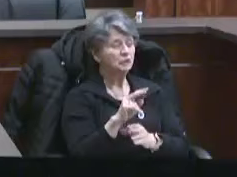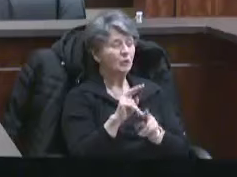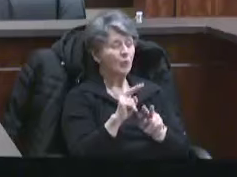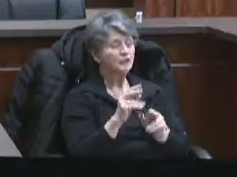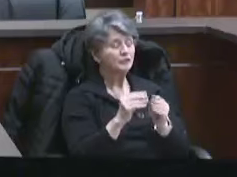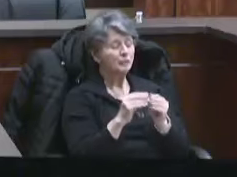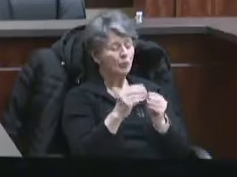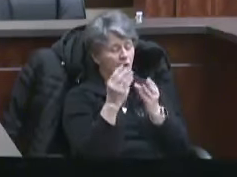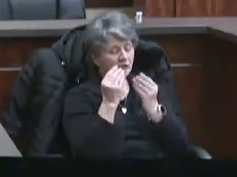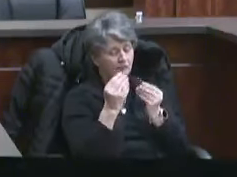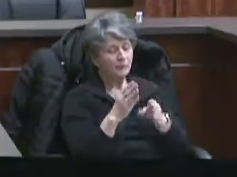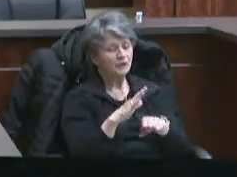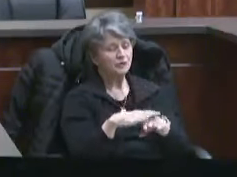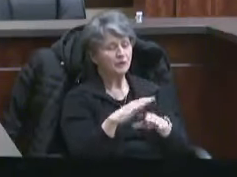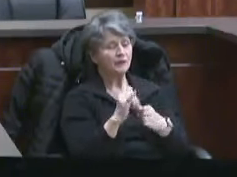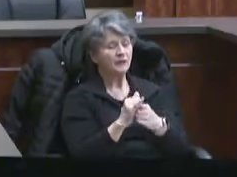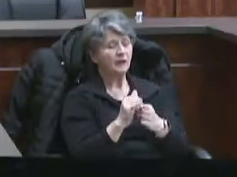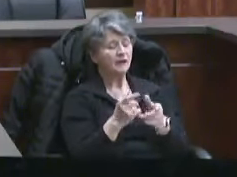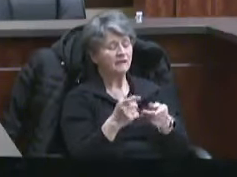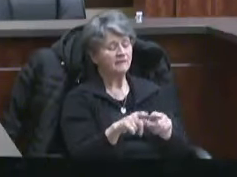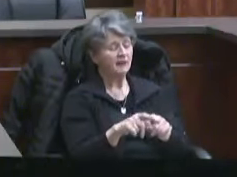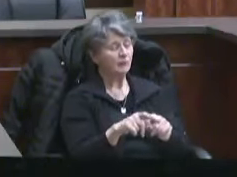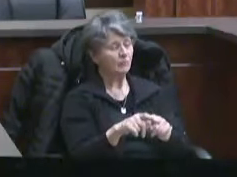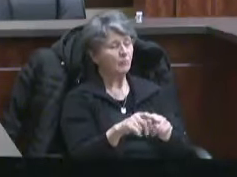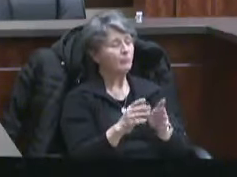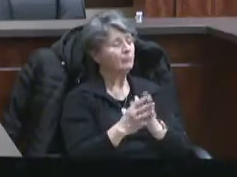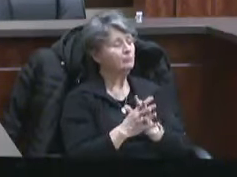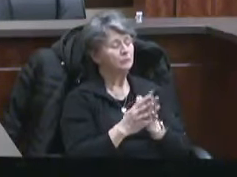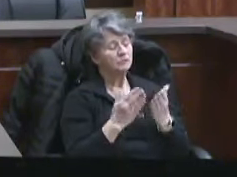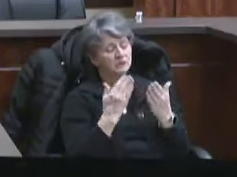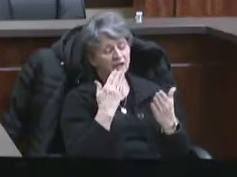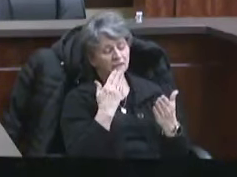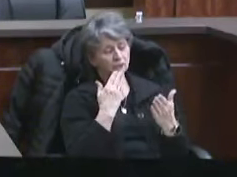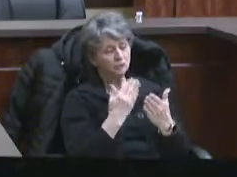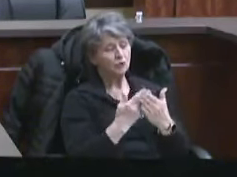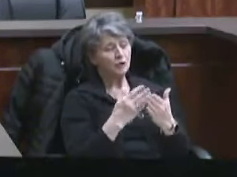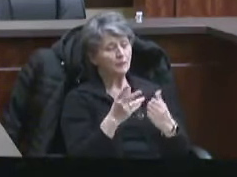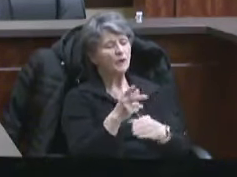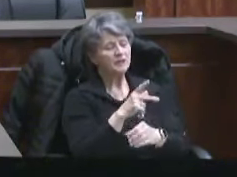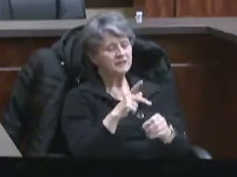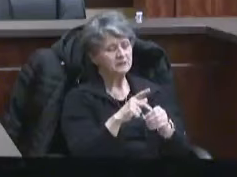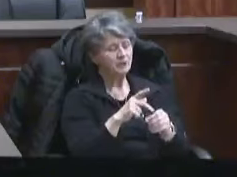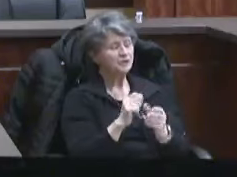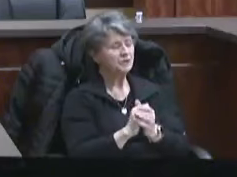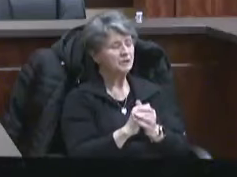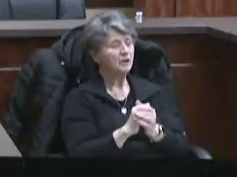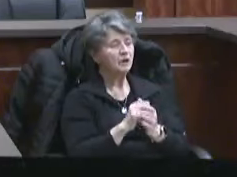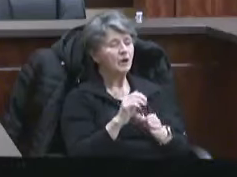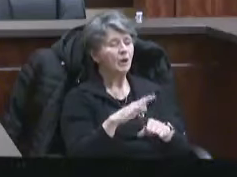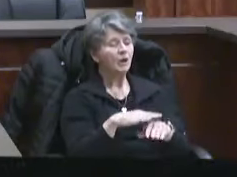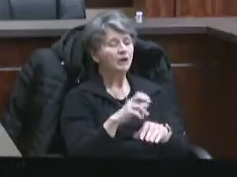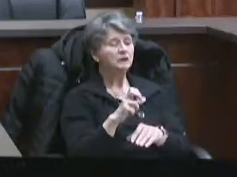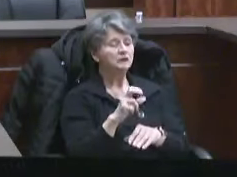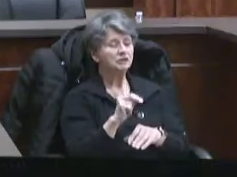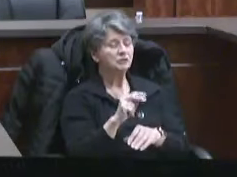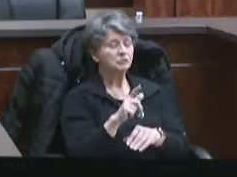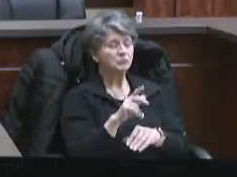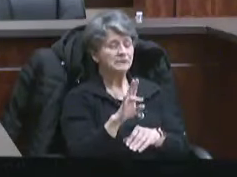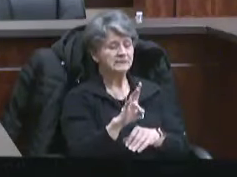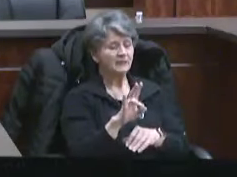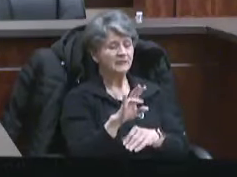on that. We hope to have a good participation as we did last year. And then on January the 27th is the